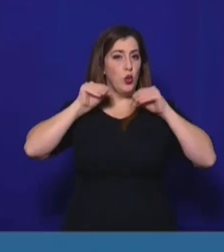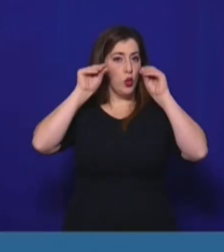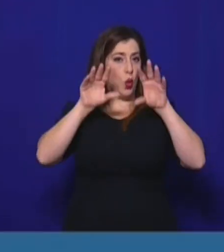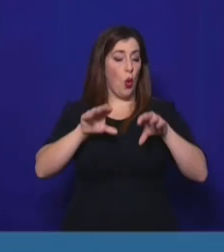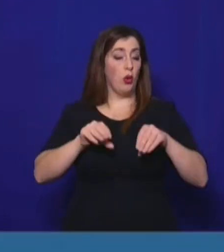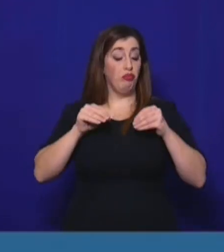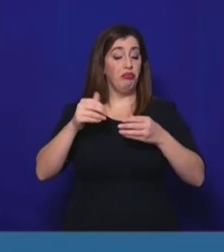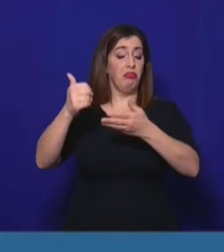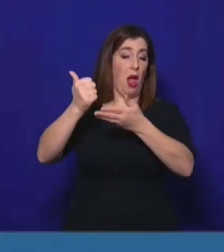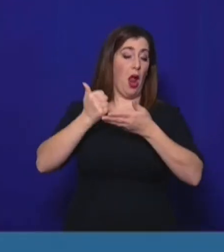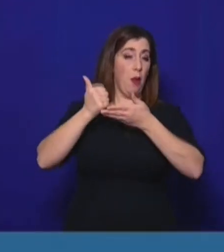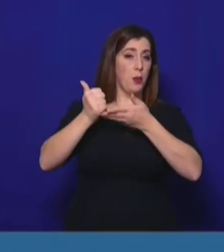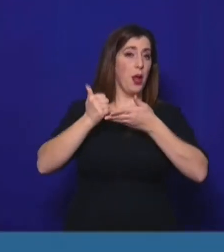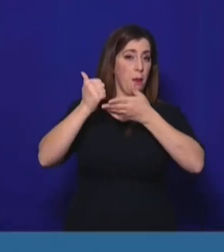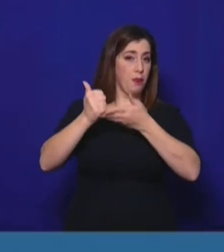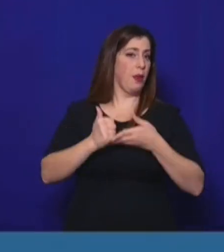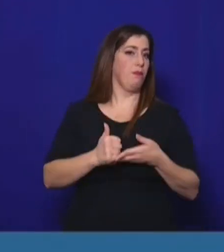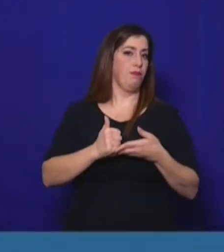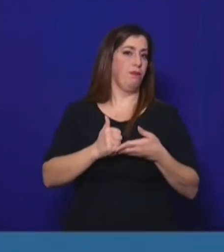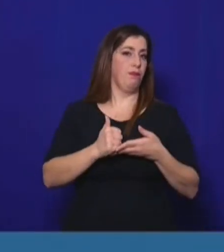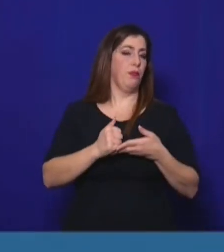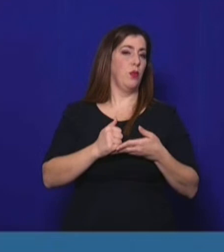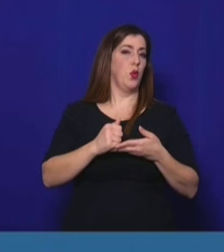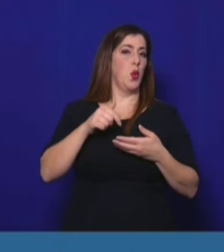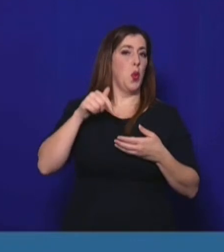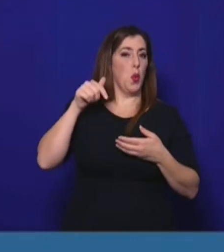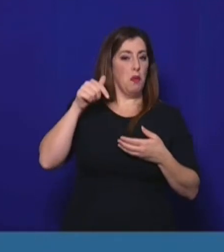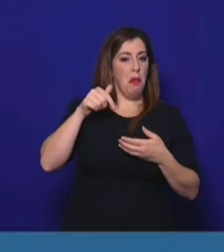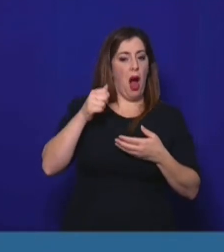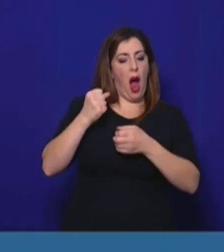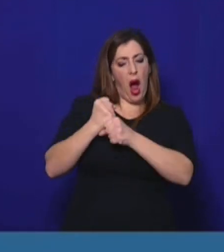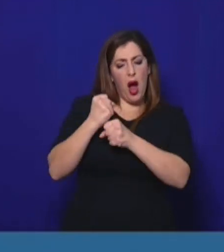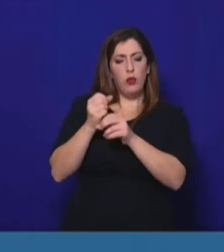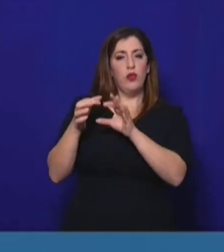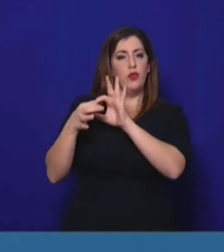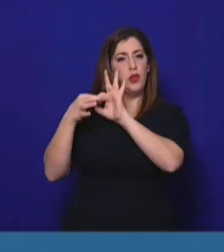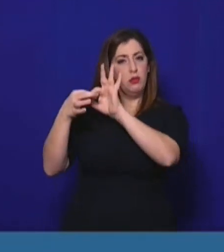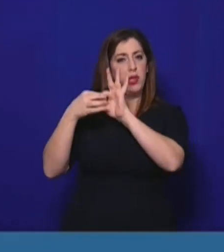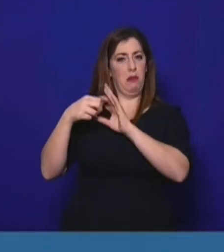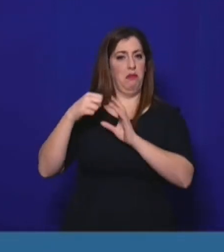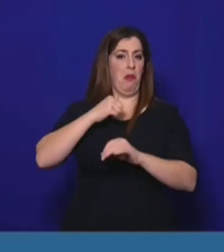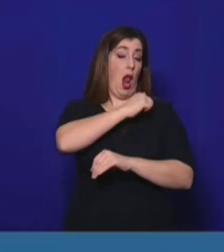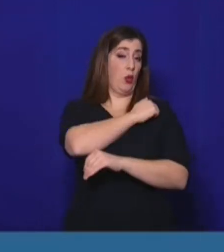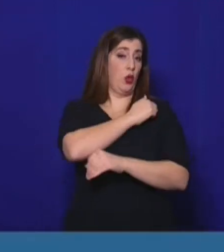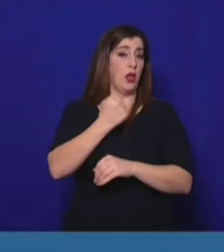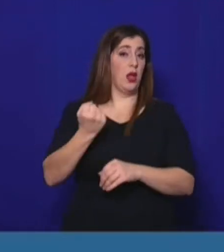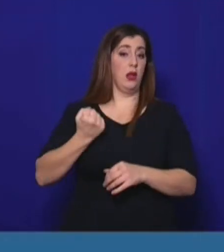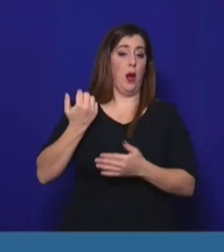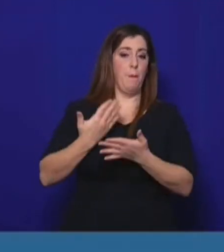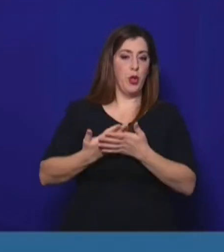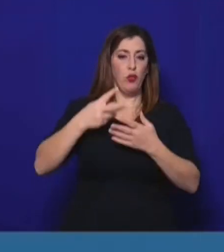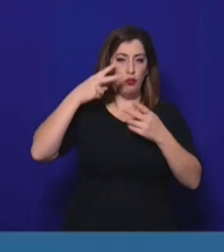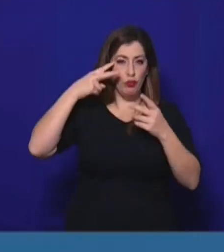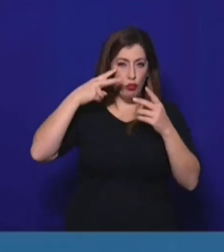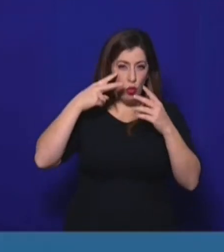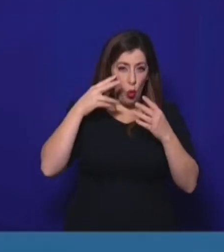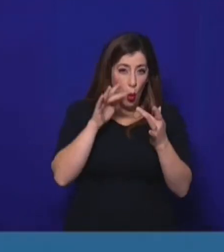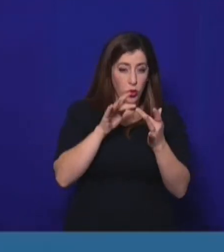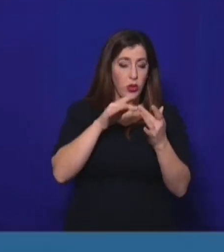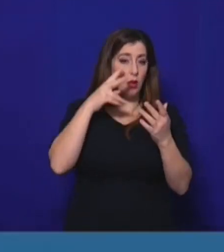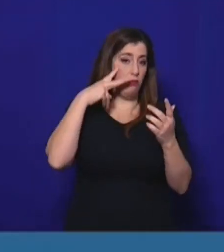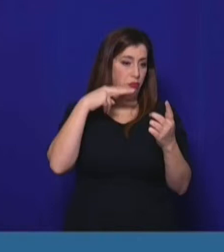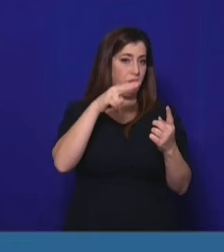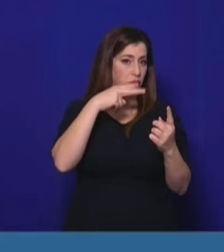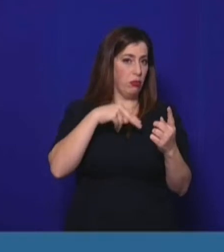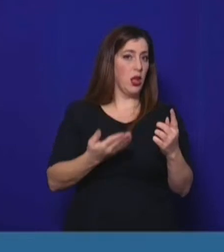and Safety Section li qegħdin propju jaħdmu magħna fuq il-contact tracing. U allura hemmhekk aħna dejjem iktar